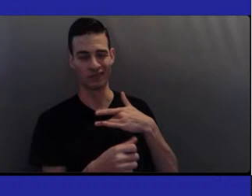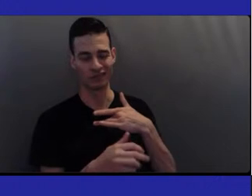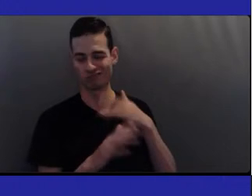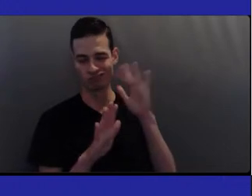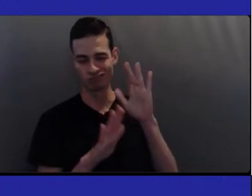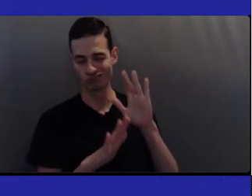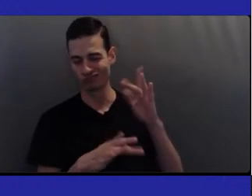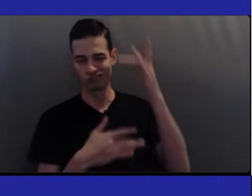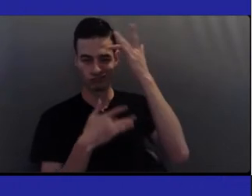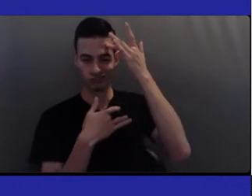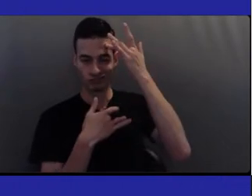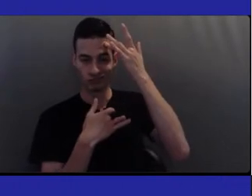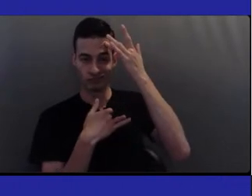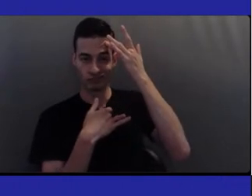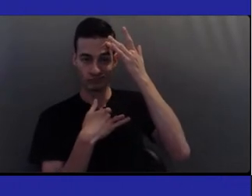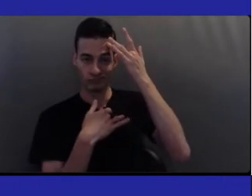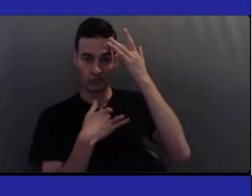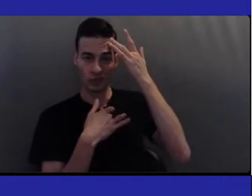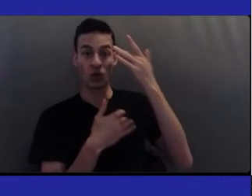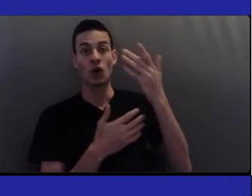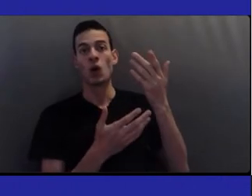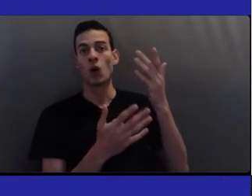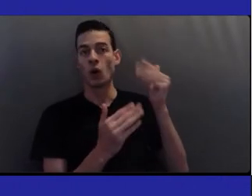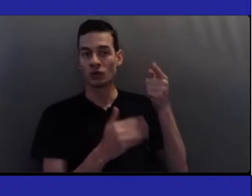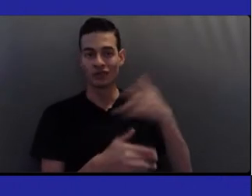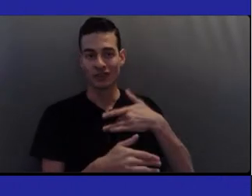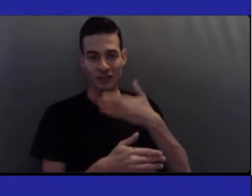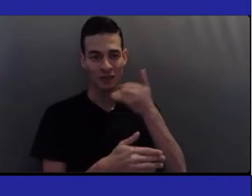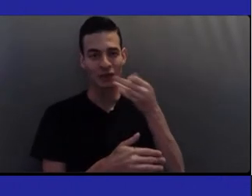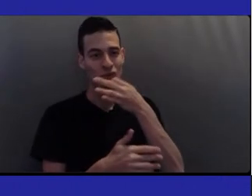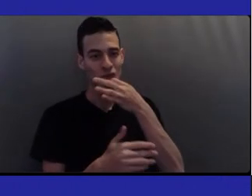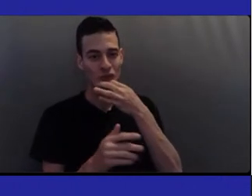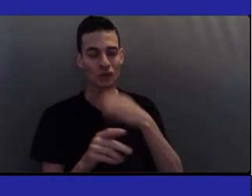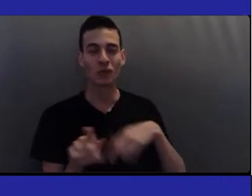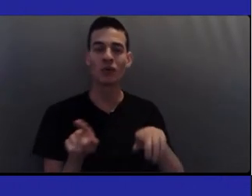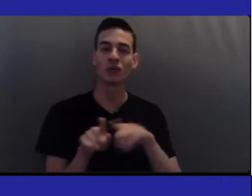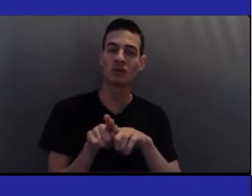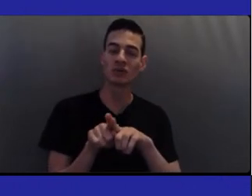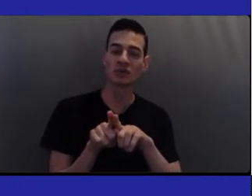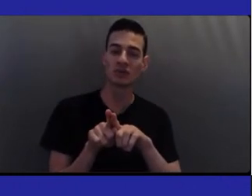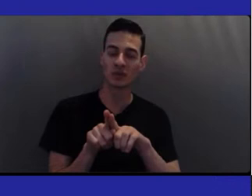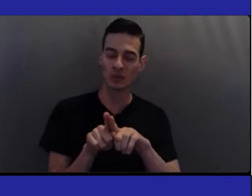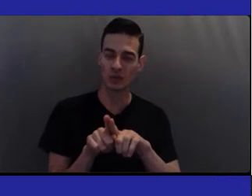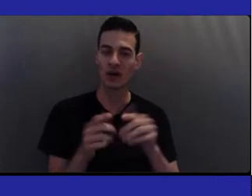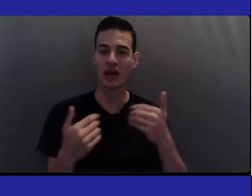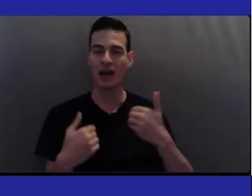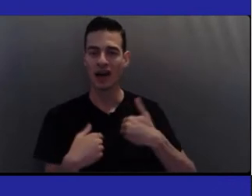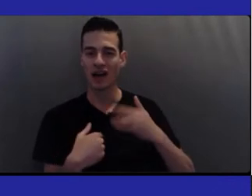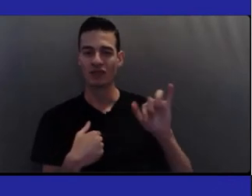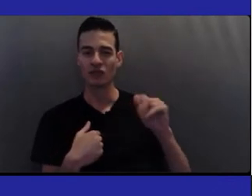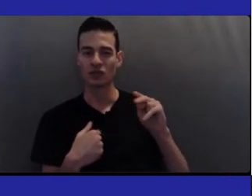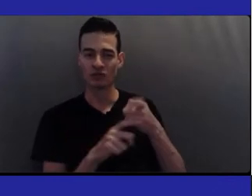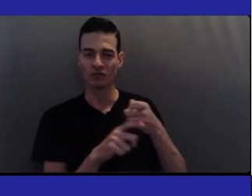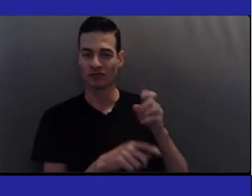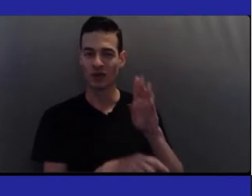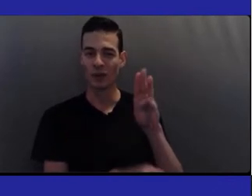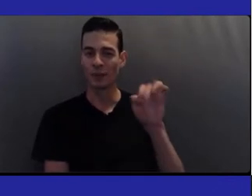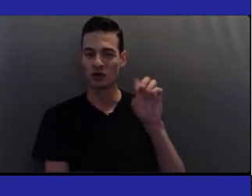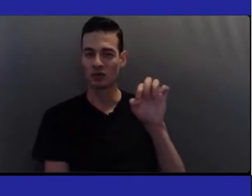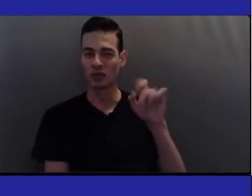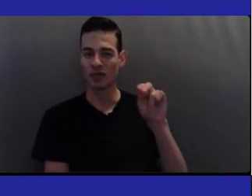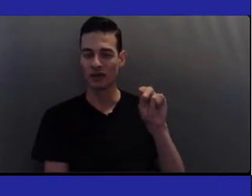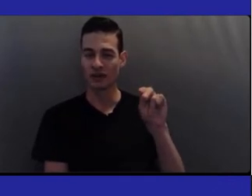recovery. Joined by Michelle Figueroa from Metropolitan, Jeremy Berman, who you know, Chris Mastromano, and Jordana Bailey